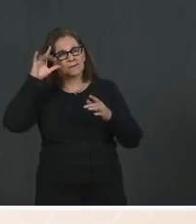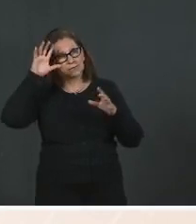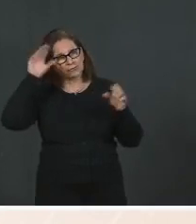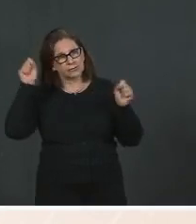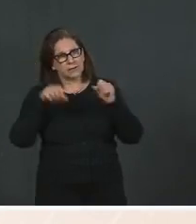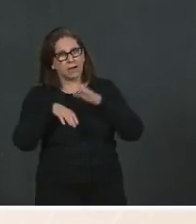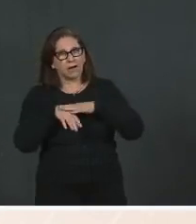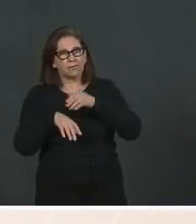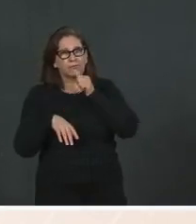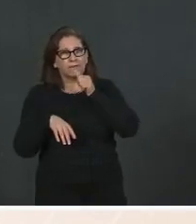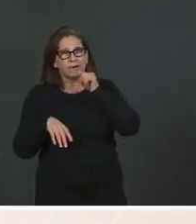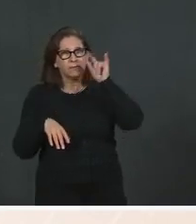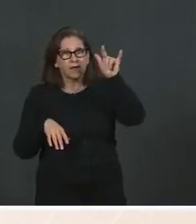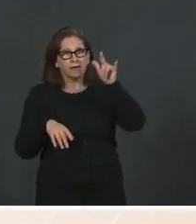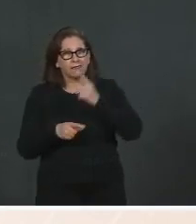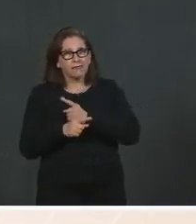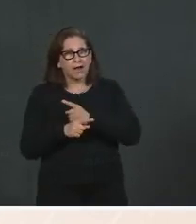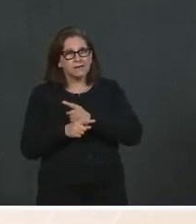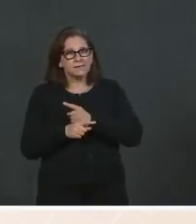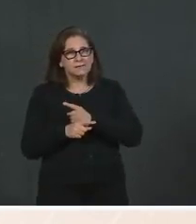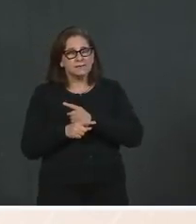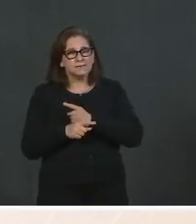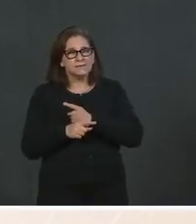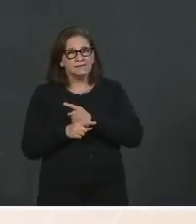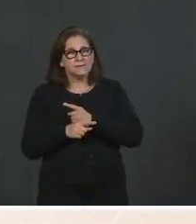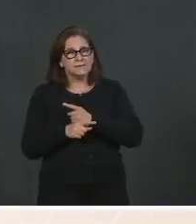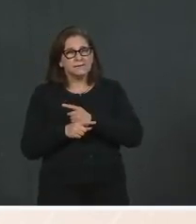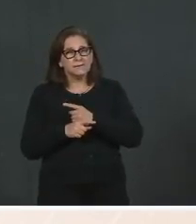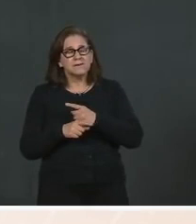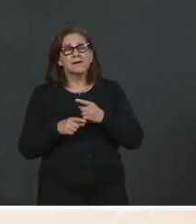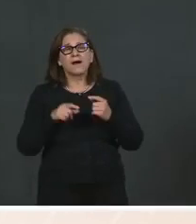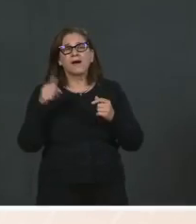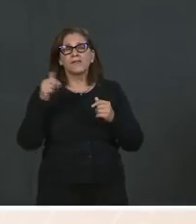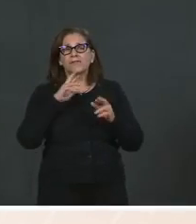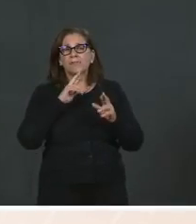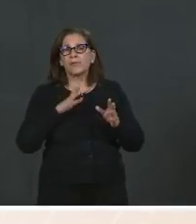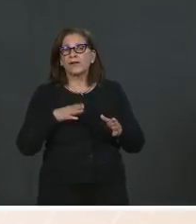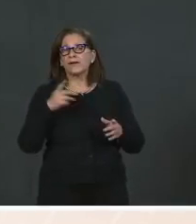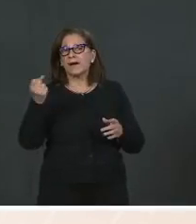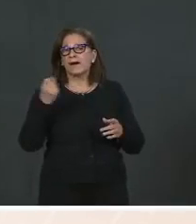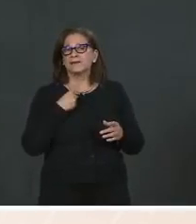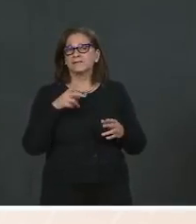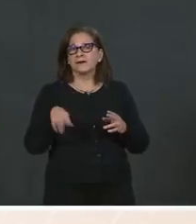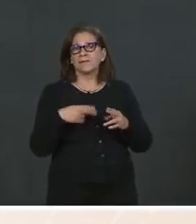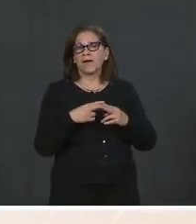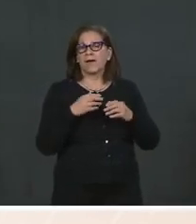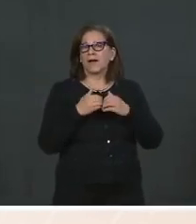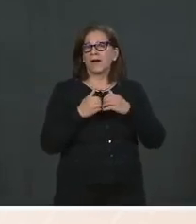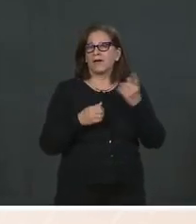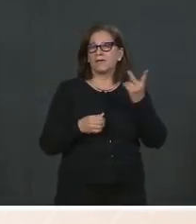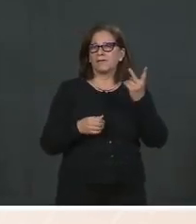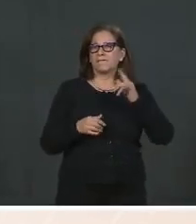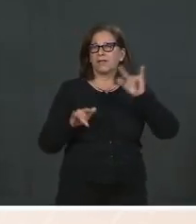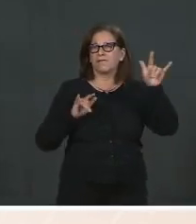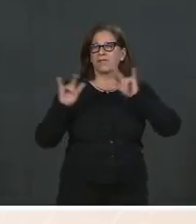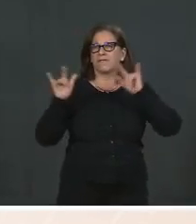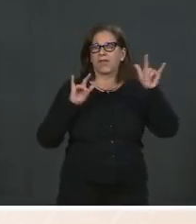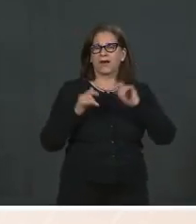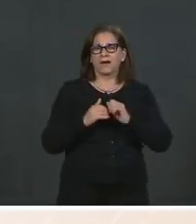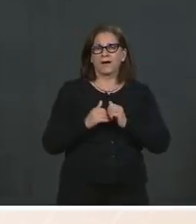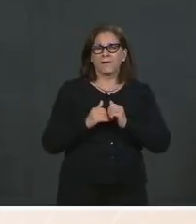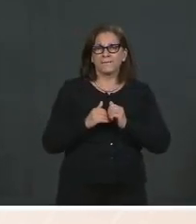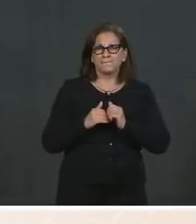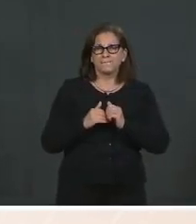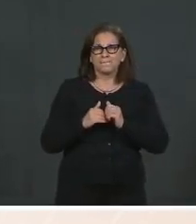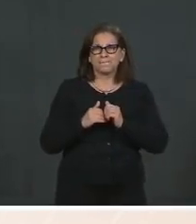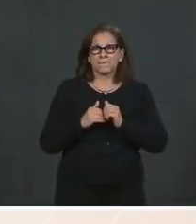and the vice president's travel, and the specifics of the guidelines. You can certainly ask the CDC for further clarification. But what I'm conveying is that